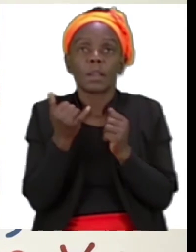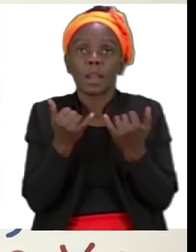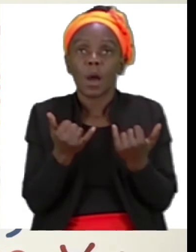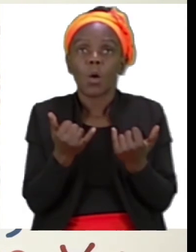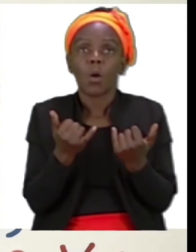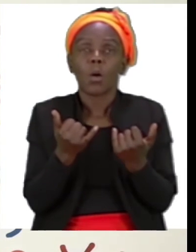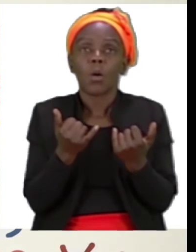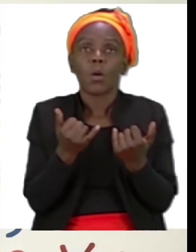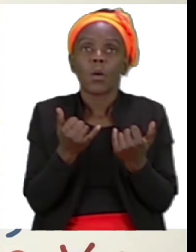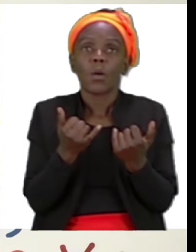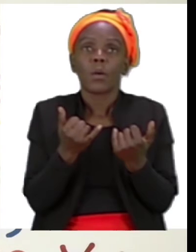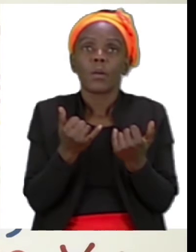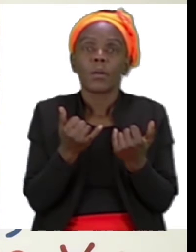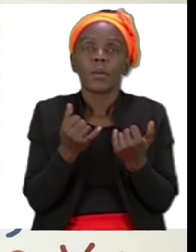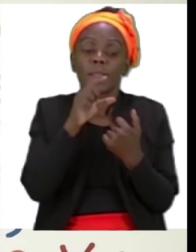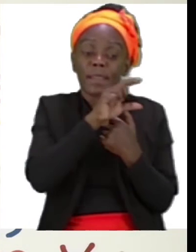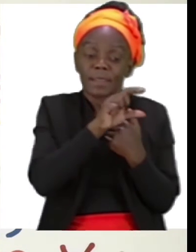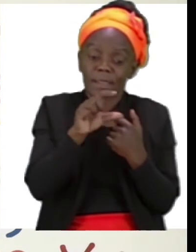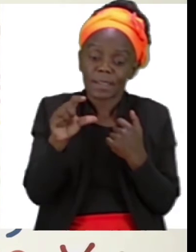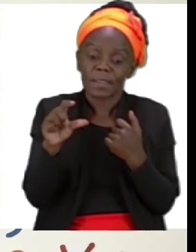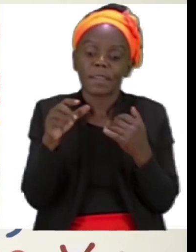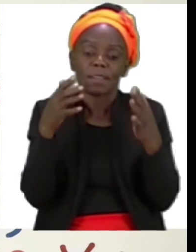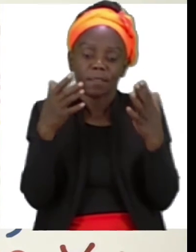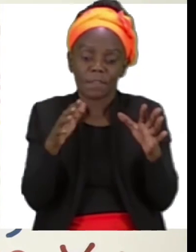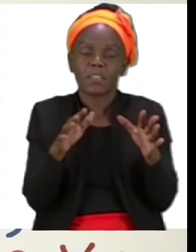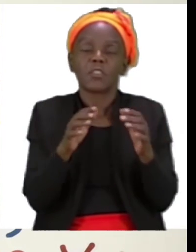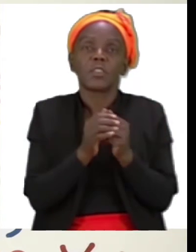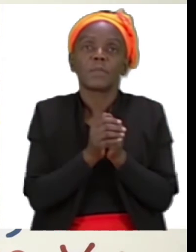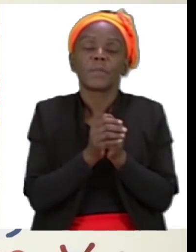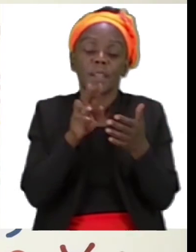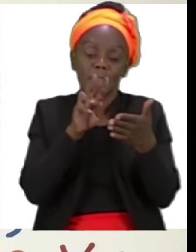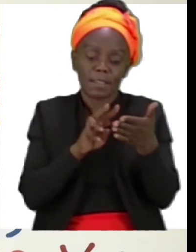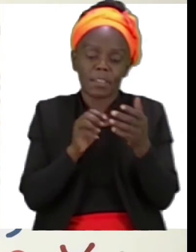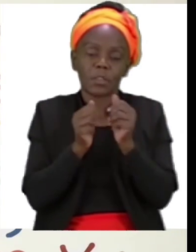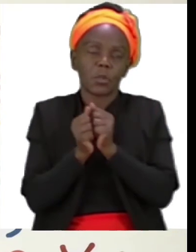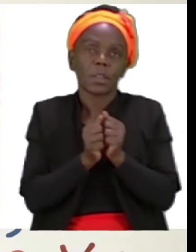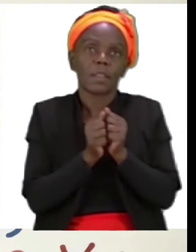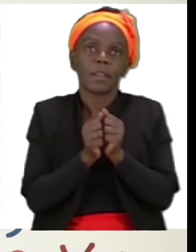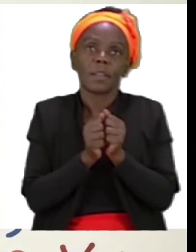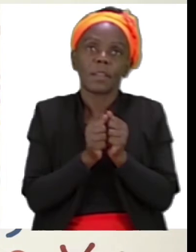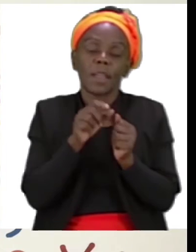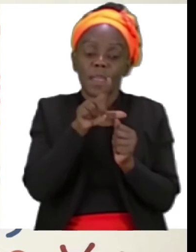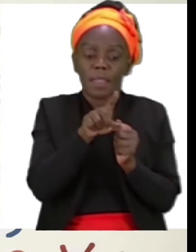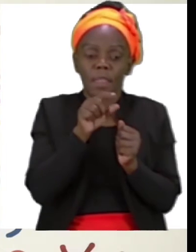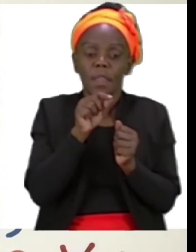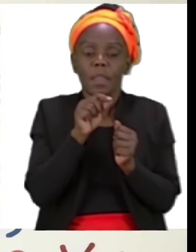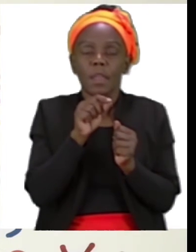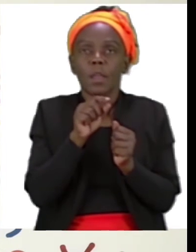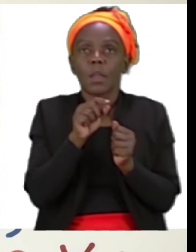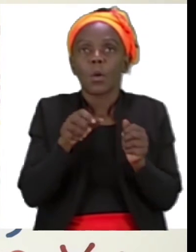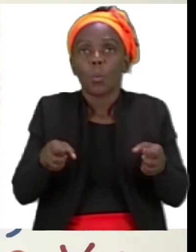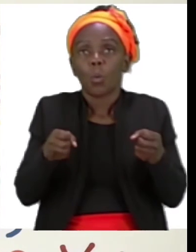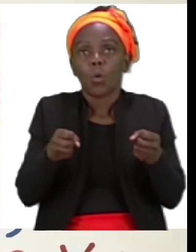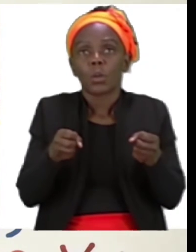stop. Now our sentence is complete. Let's read it together. The